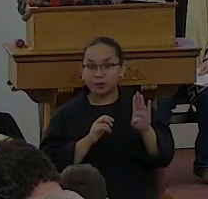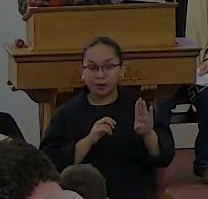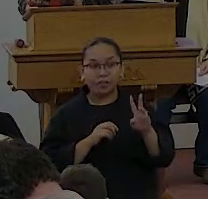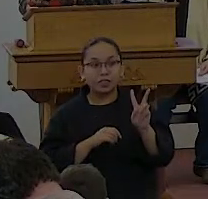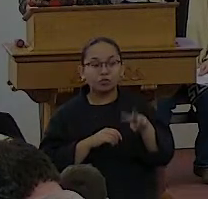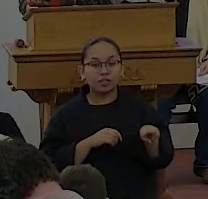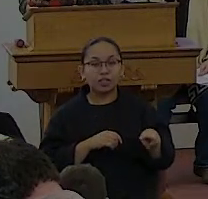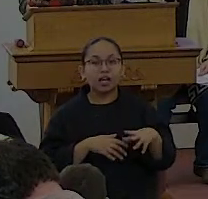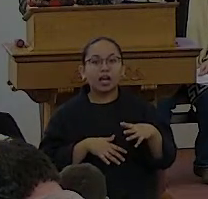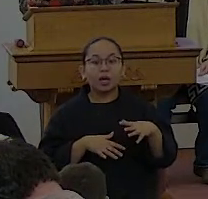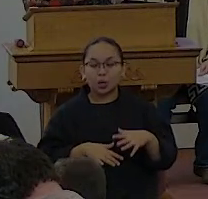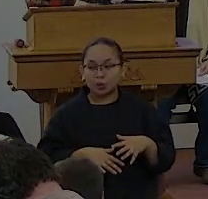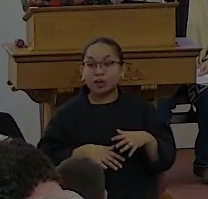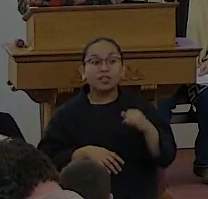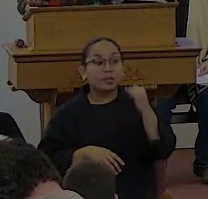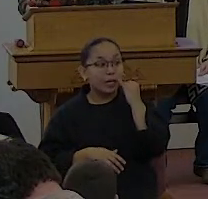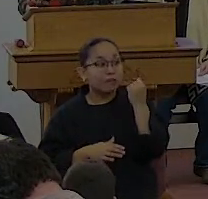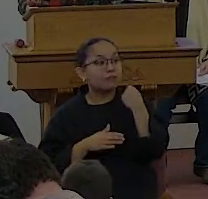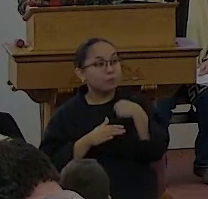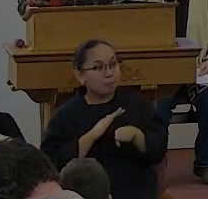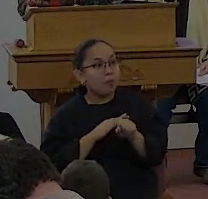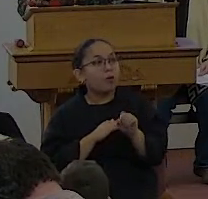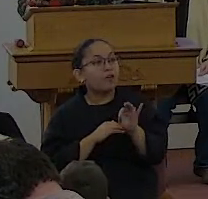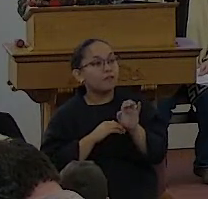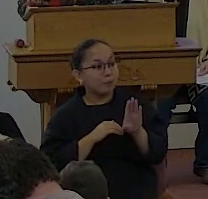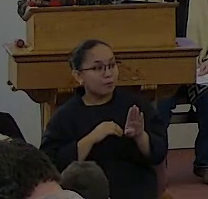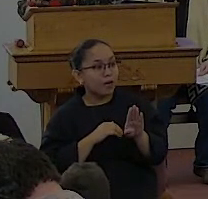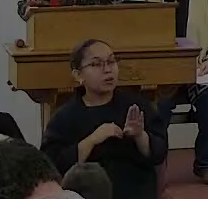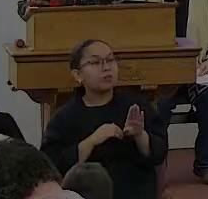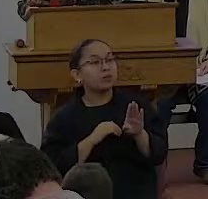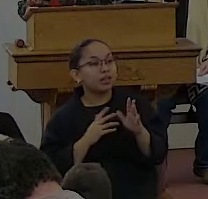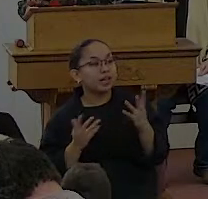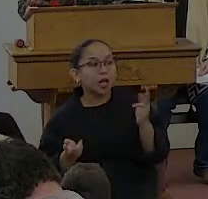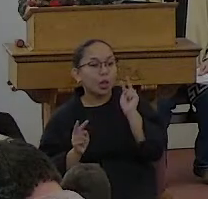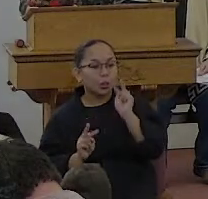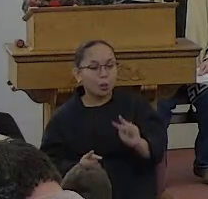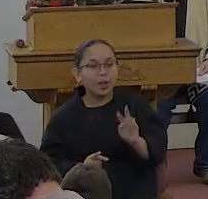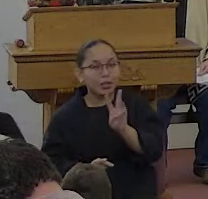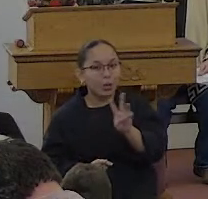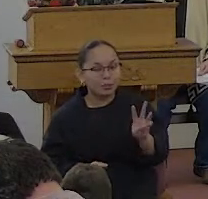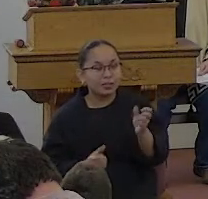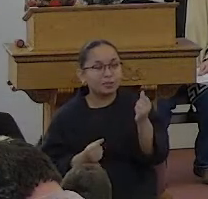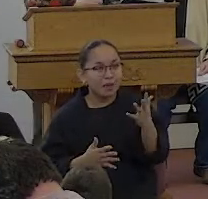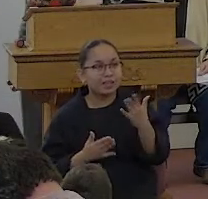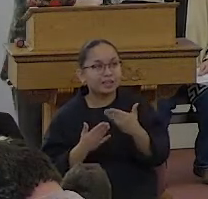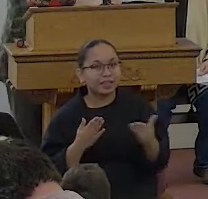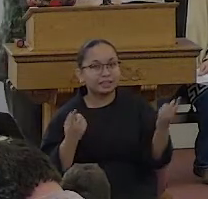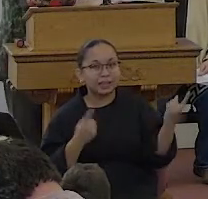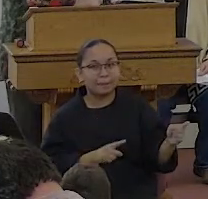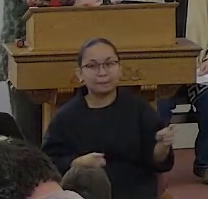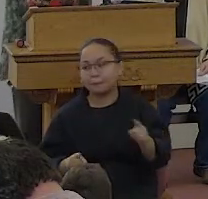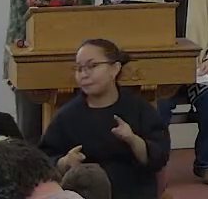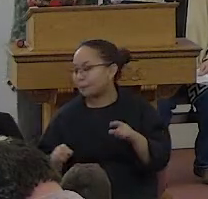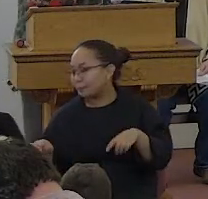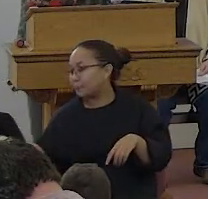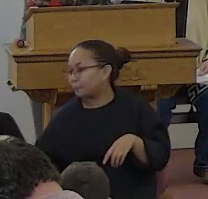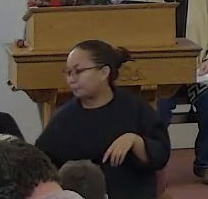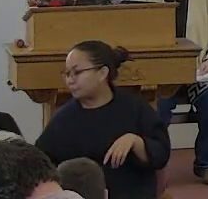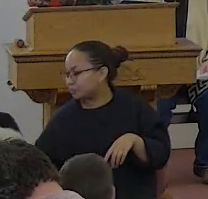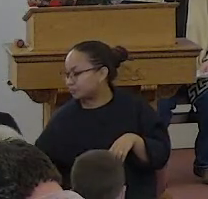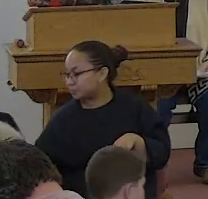So if you're bored in February, look at the website. There are things to do. Thank you.